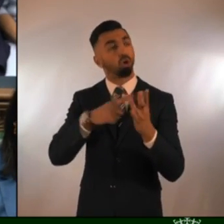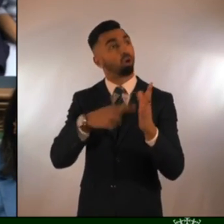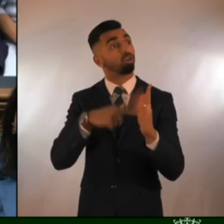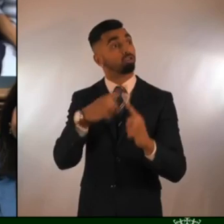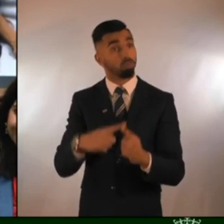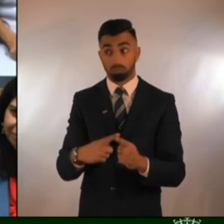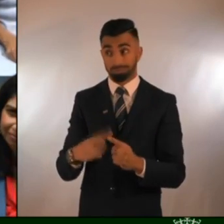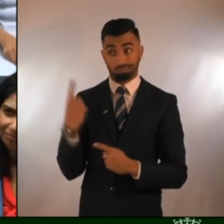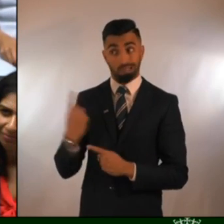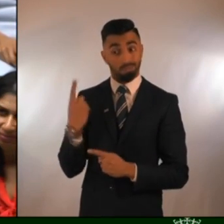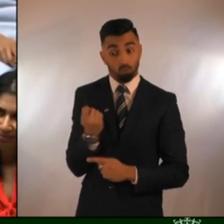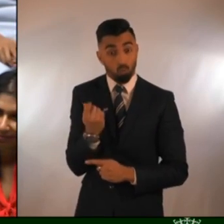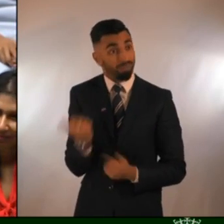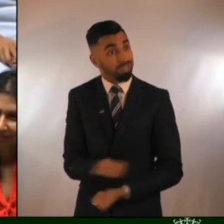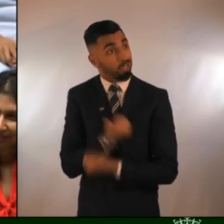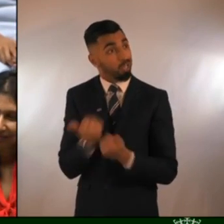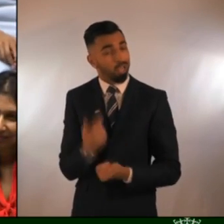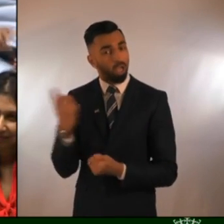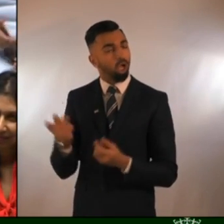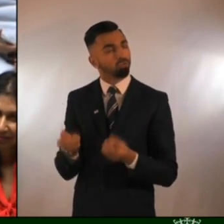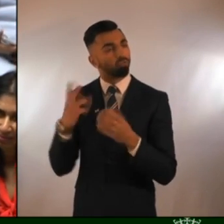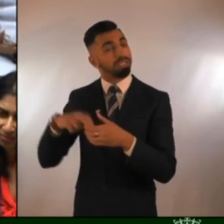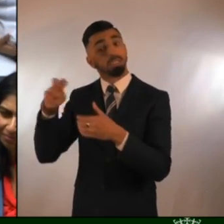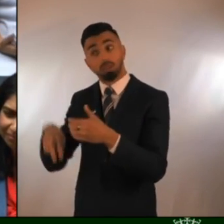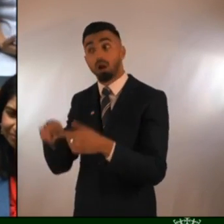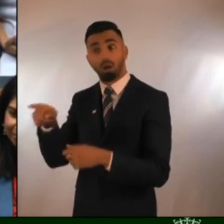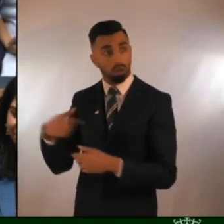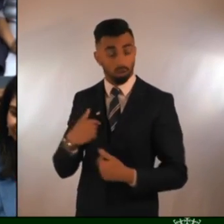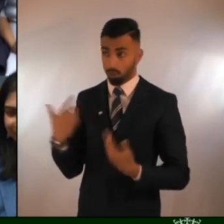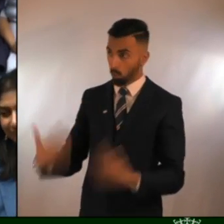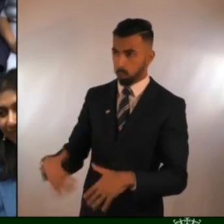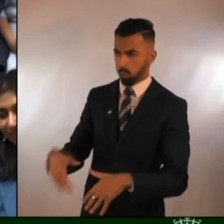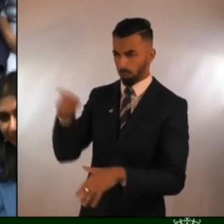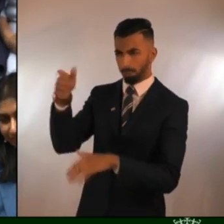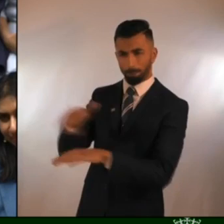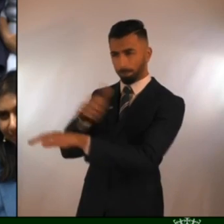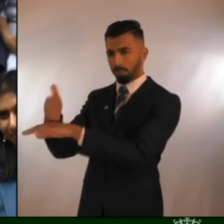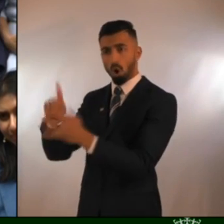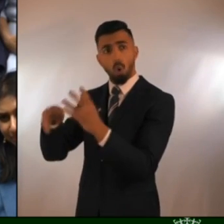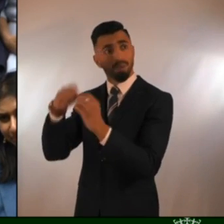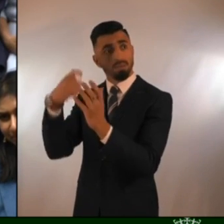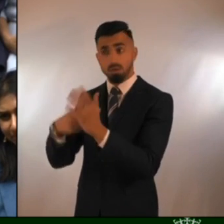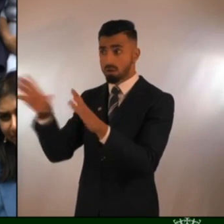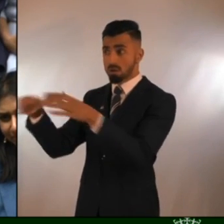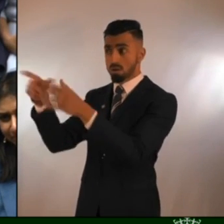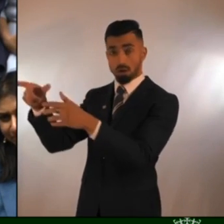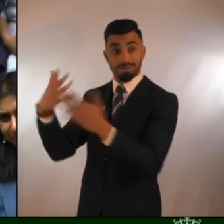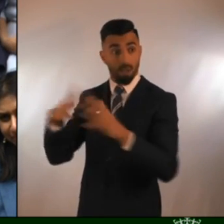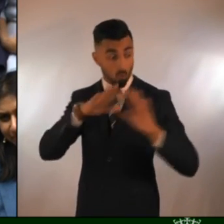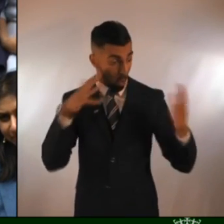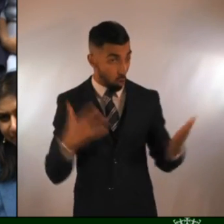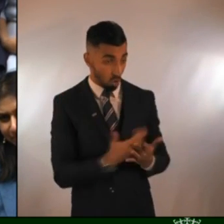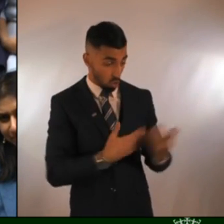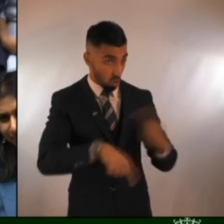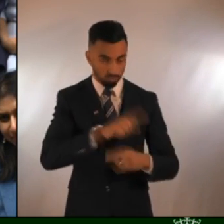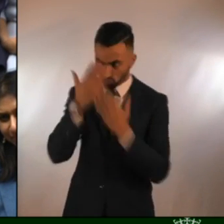dedication and integrity and established that institution as one that is respected around the world. Madam Deputy Speaker, let